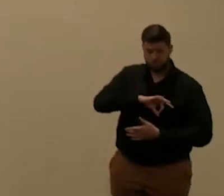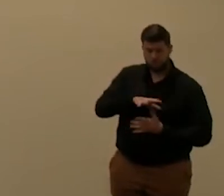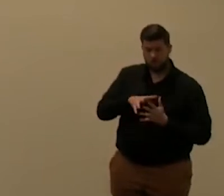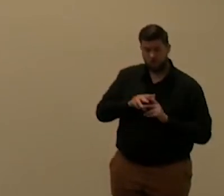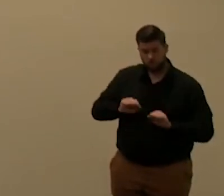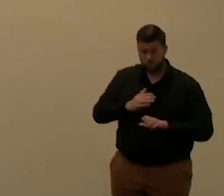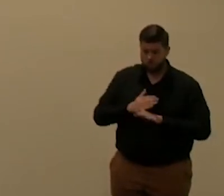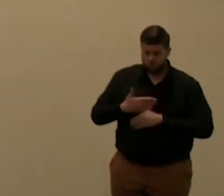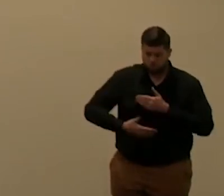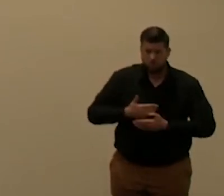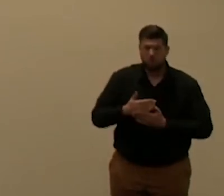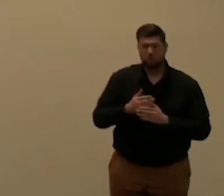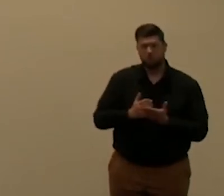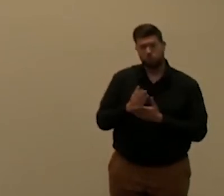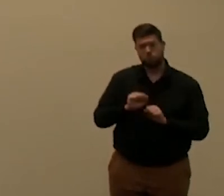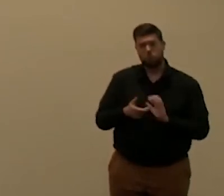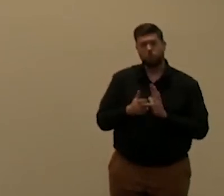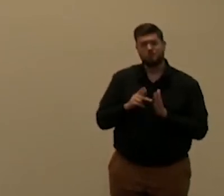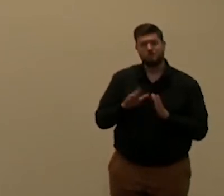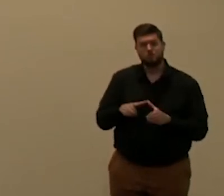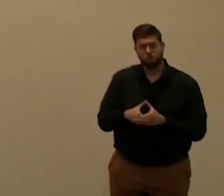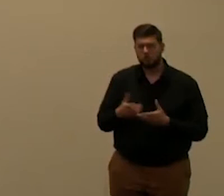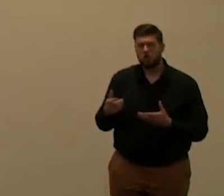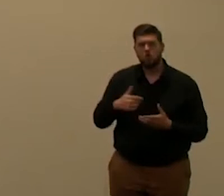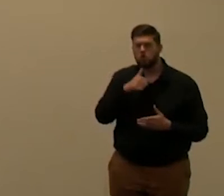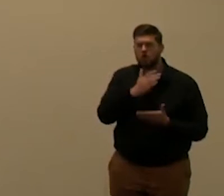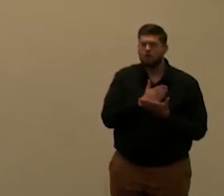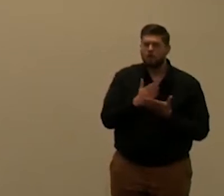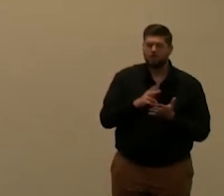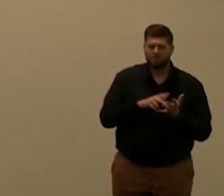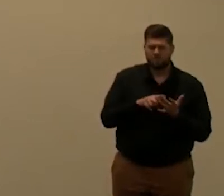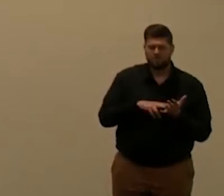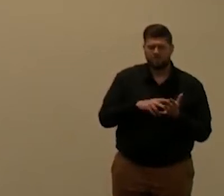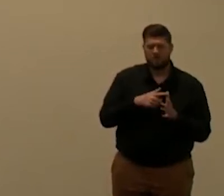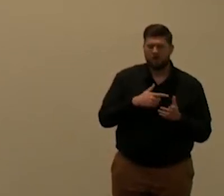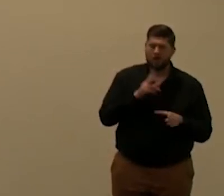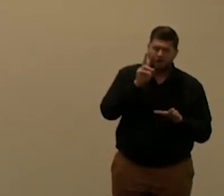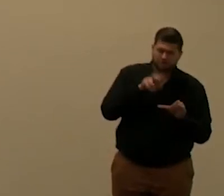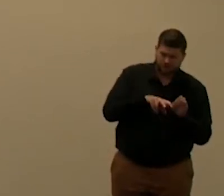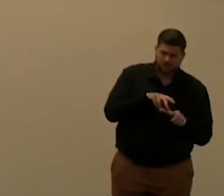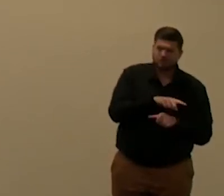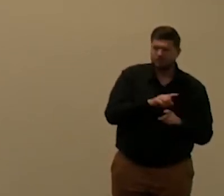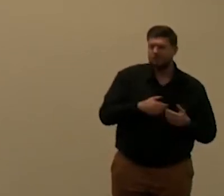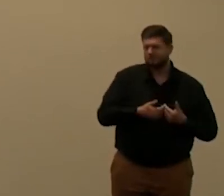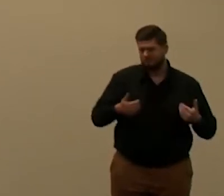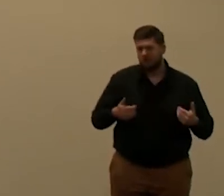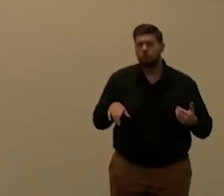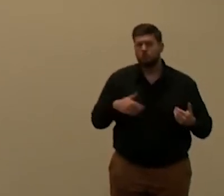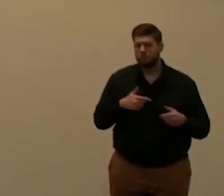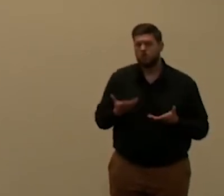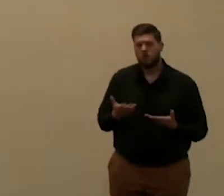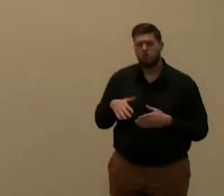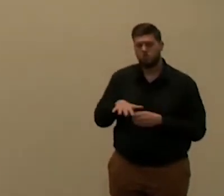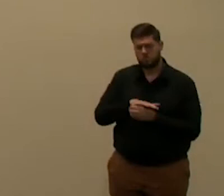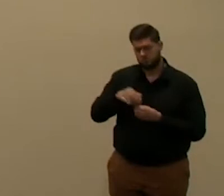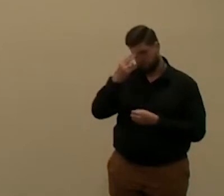really part of the Viva thing, Viva Insights. It will be, of course, after some time. It's now still called Workplace Analytics.